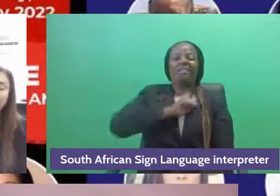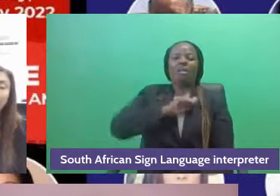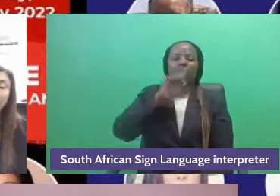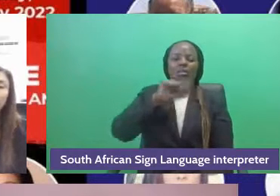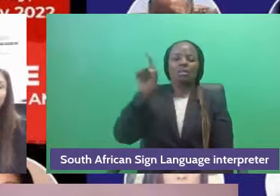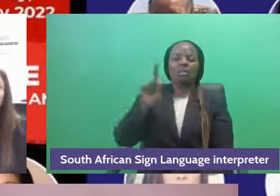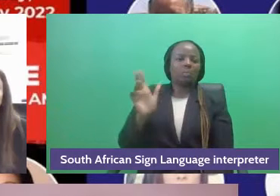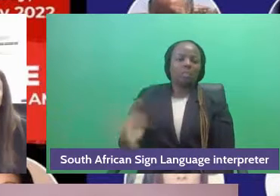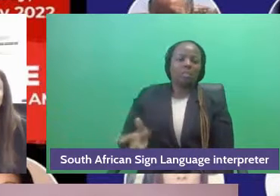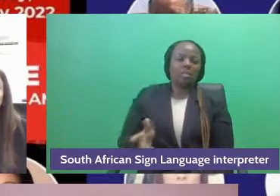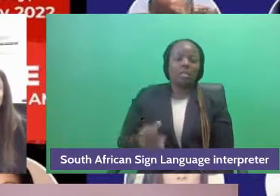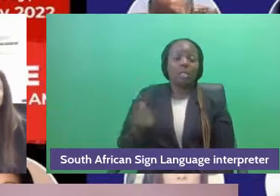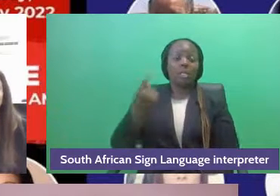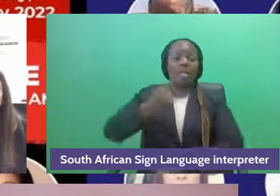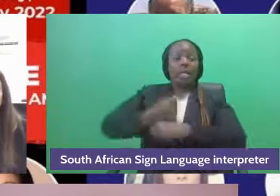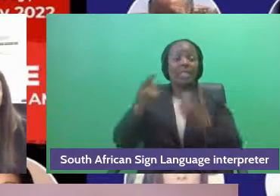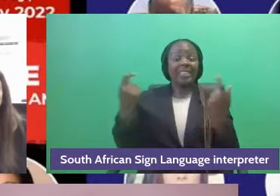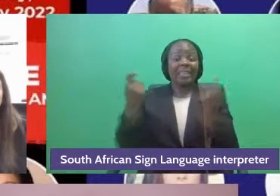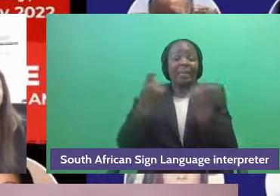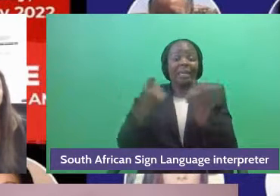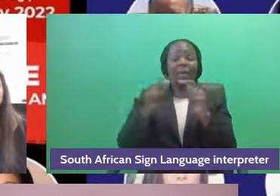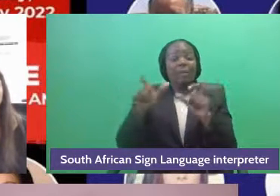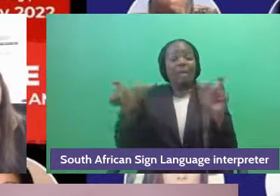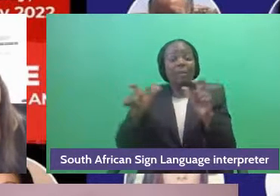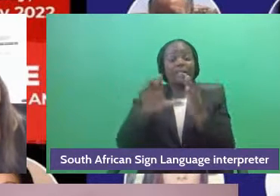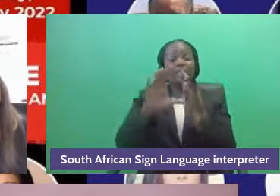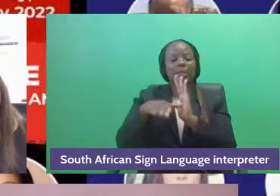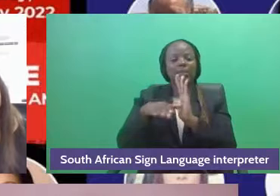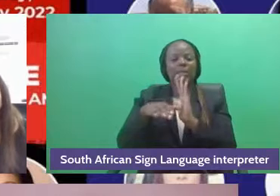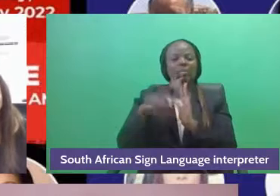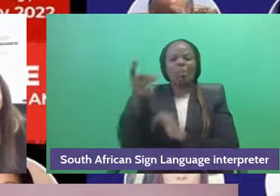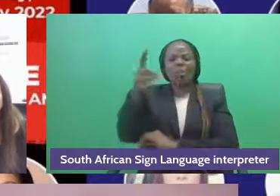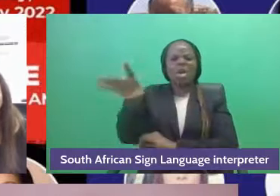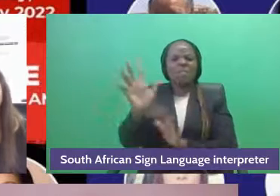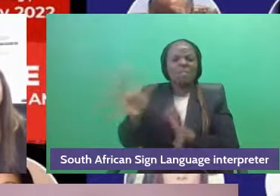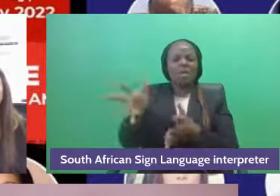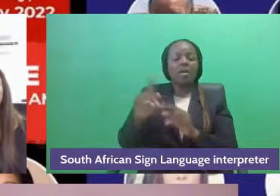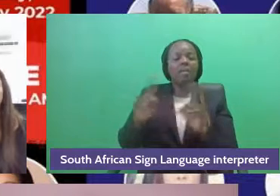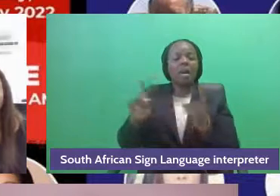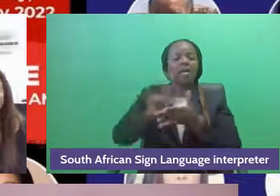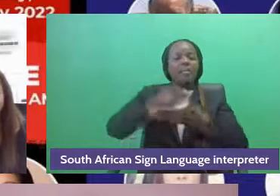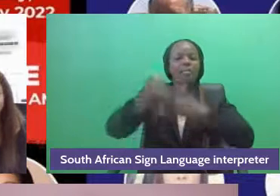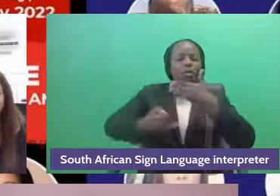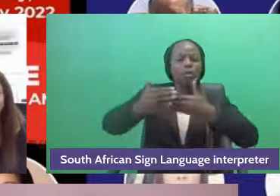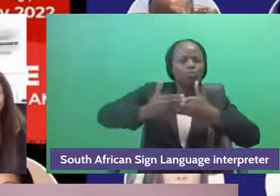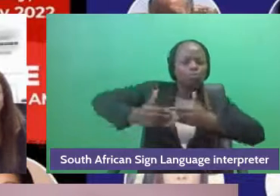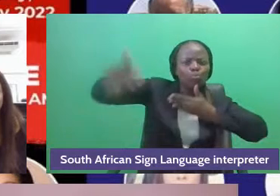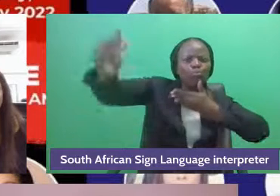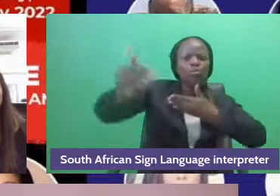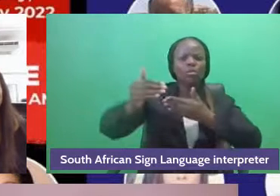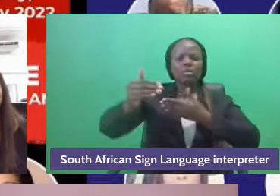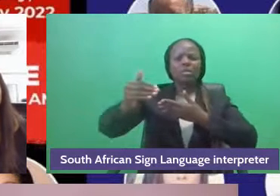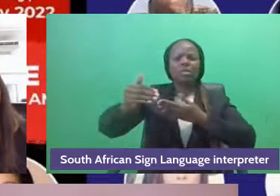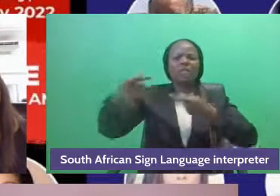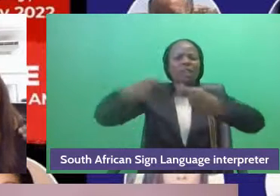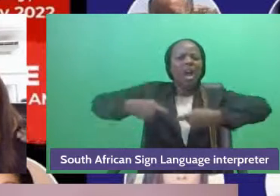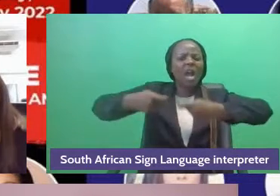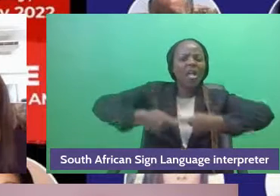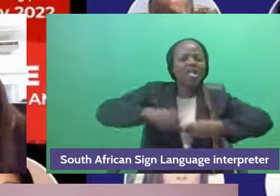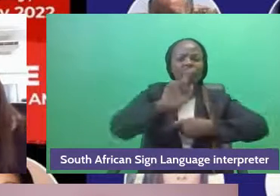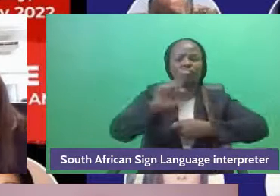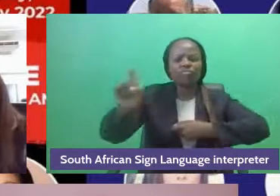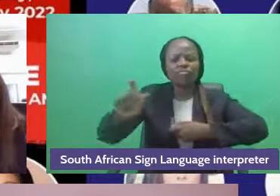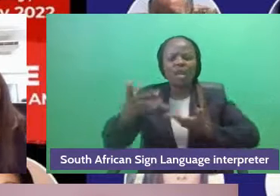days that they're commemorating for people with disabilities, look at sustainable projects, look at where your funding goes. They shouldn't